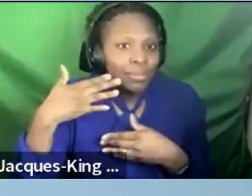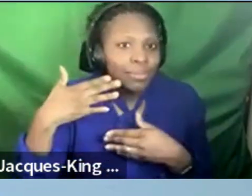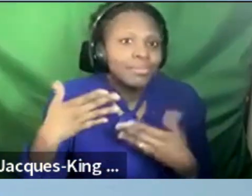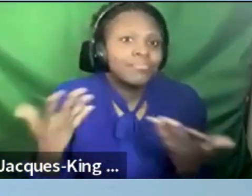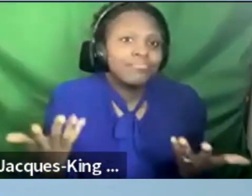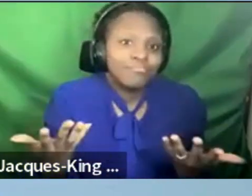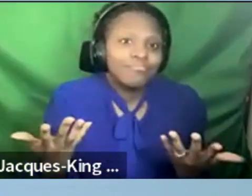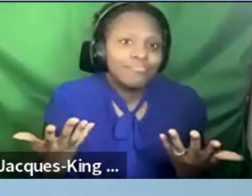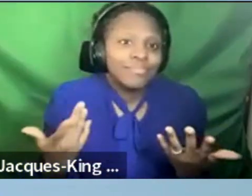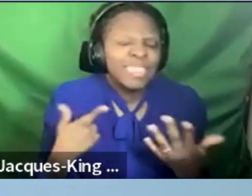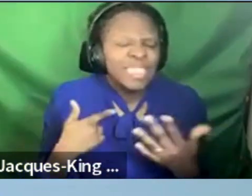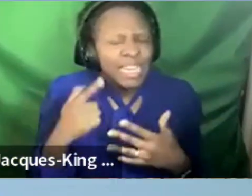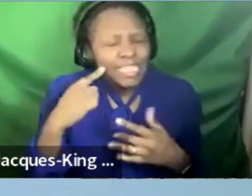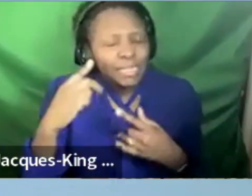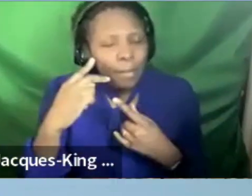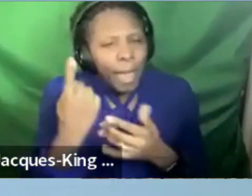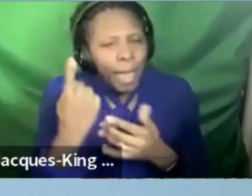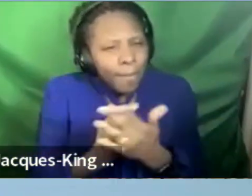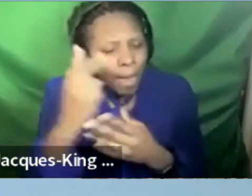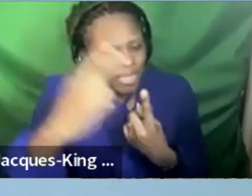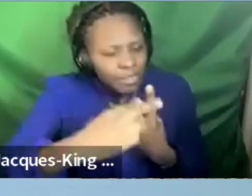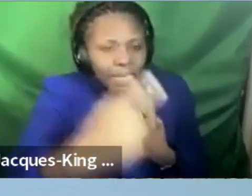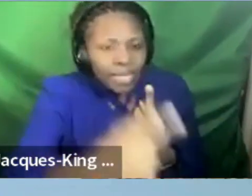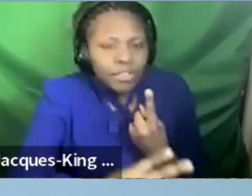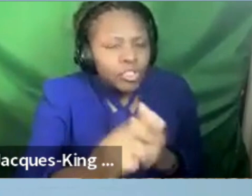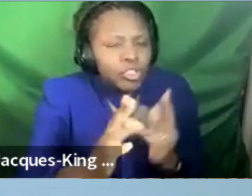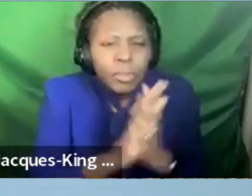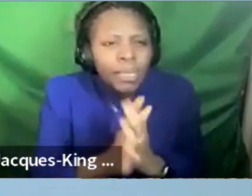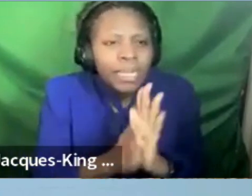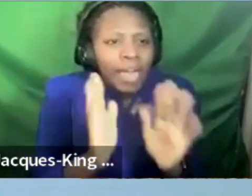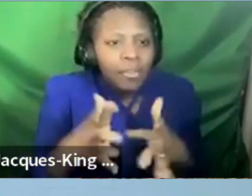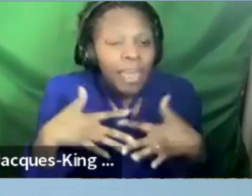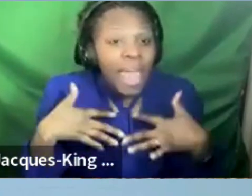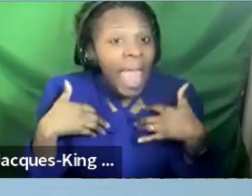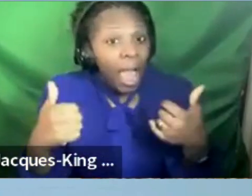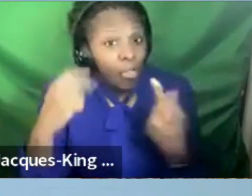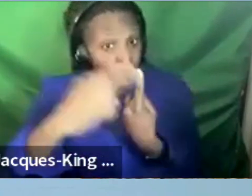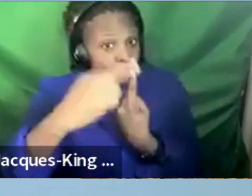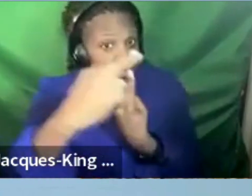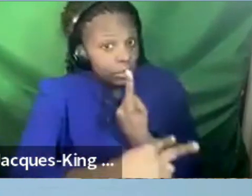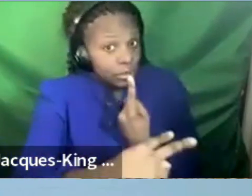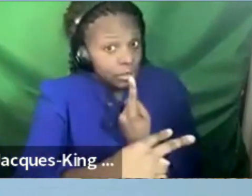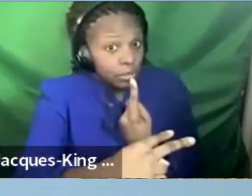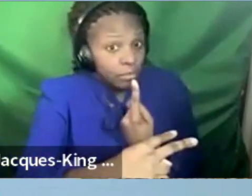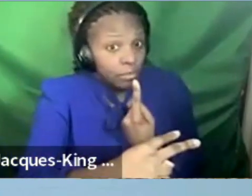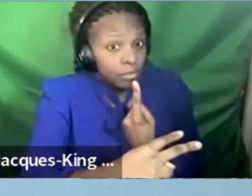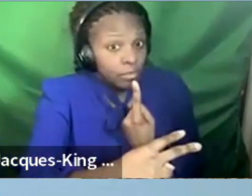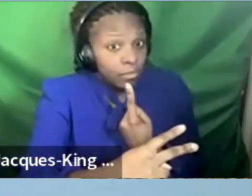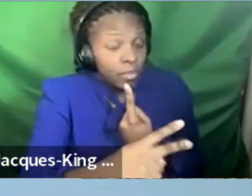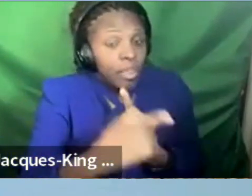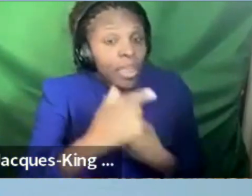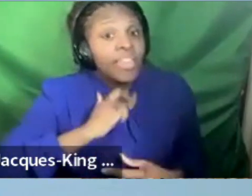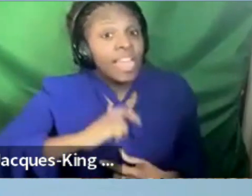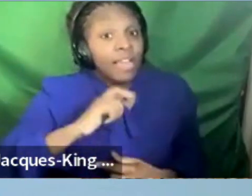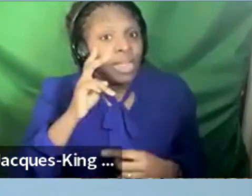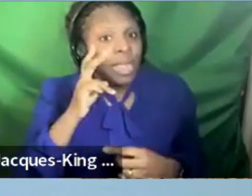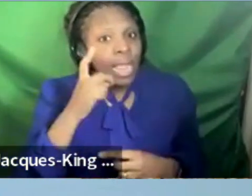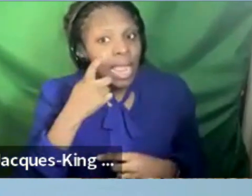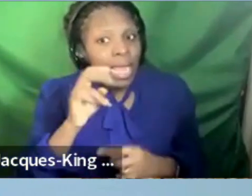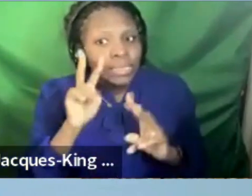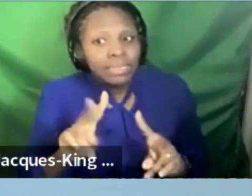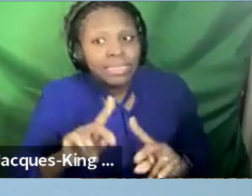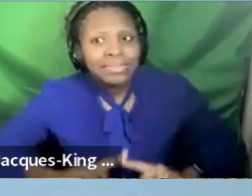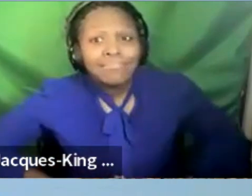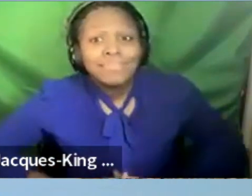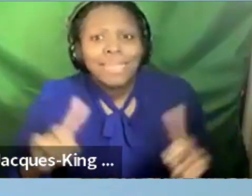And if I'm in Uganda, I'm very light. Does that make sense? So it's about perspective, but that doesn't mean it has to be a